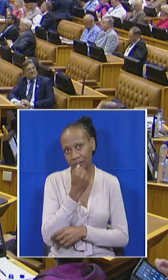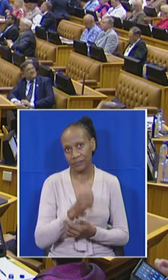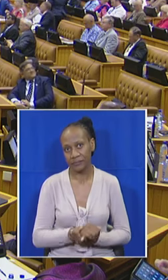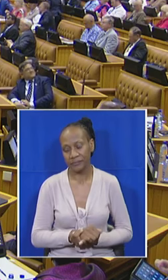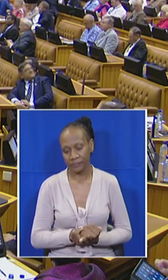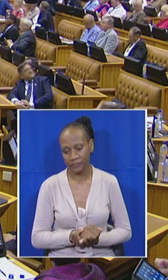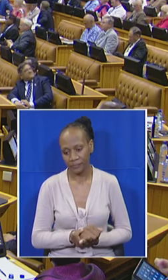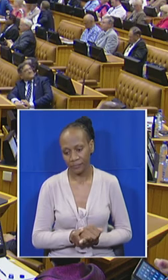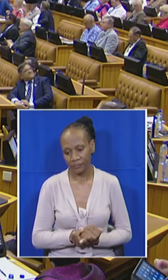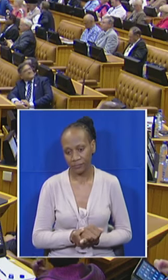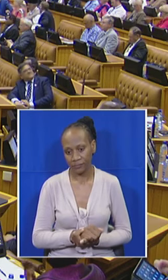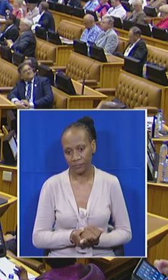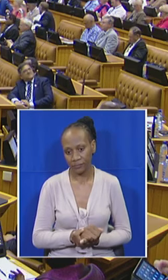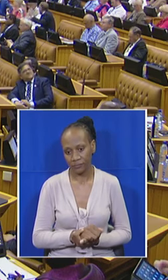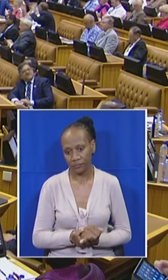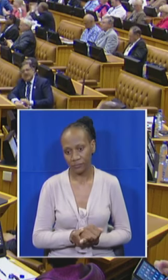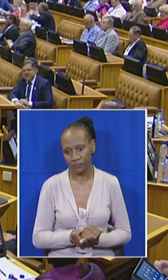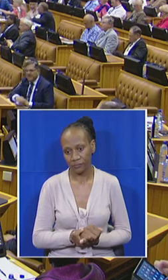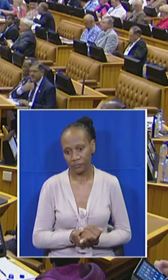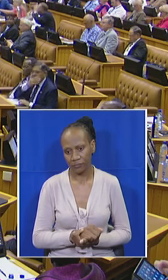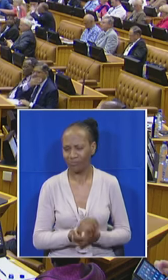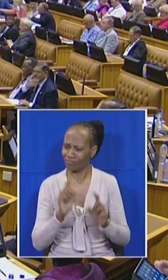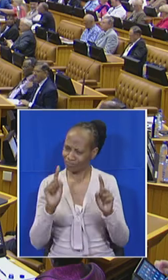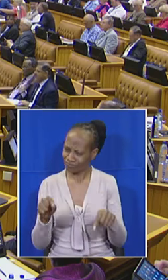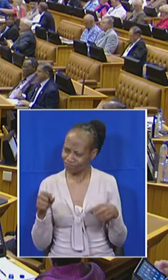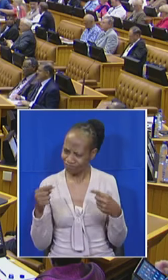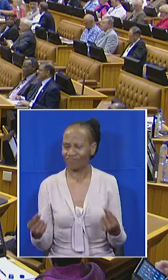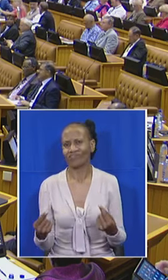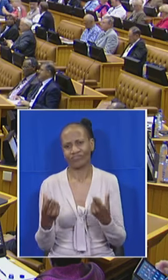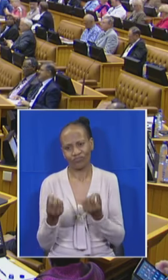Awumphazamisi umongameli ethetha.